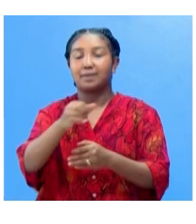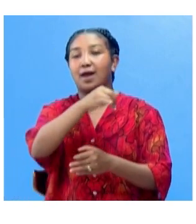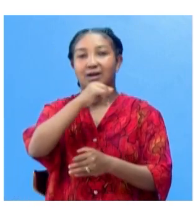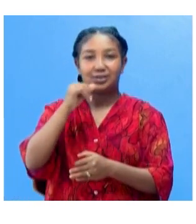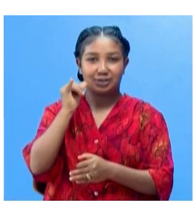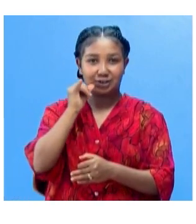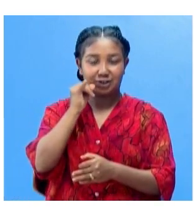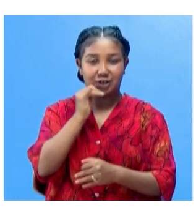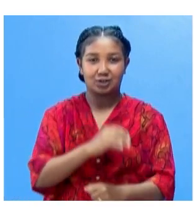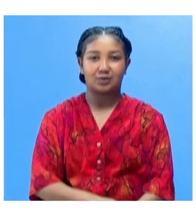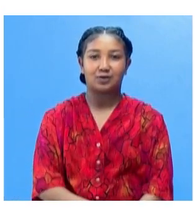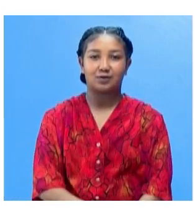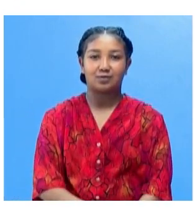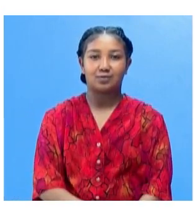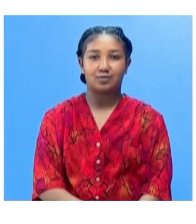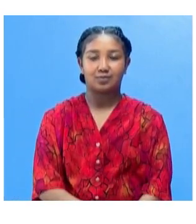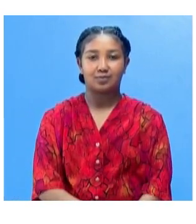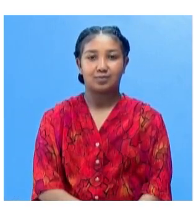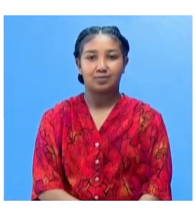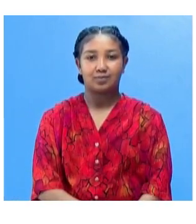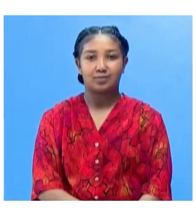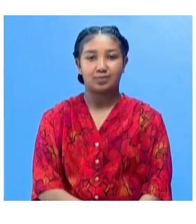Descriptive adjectives.